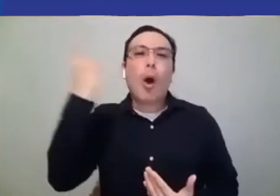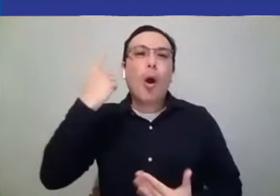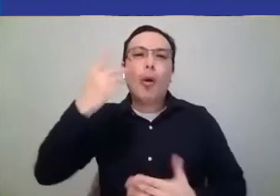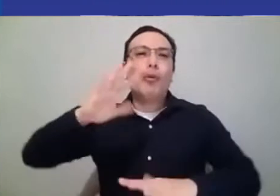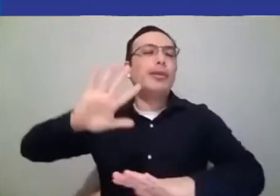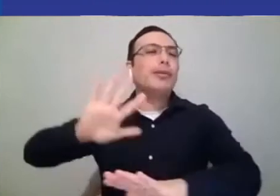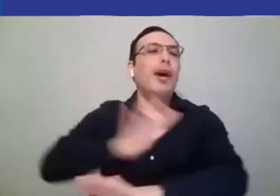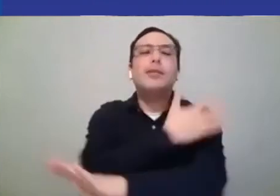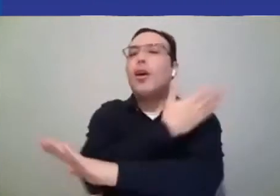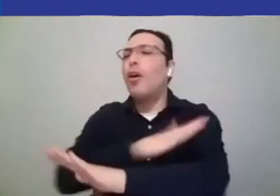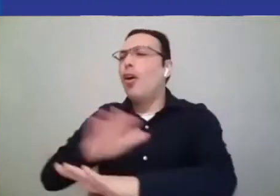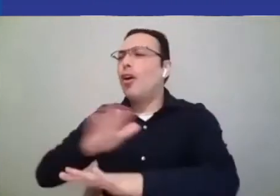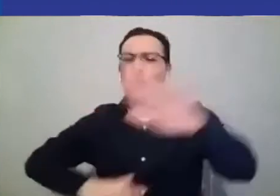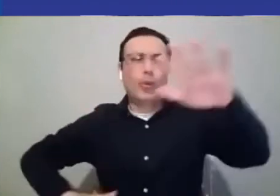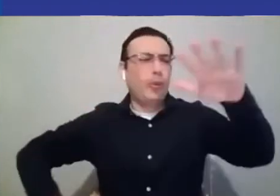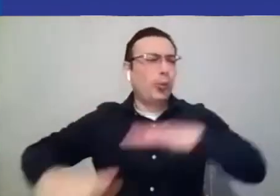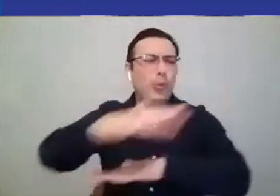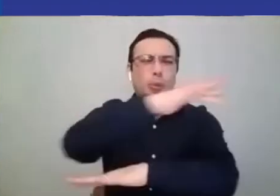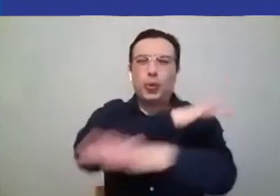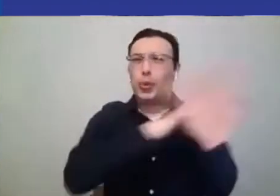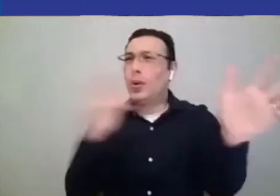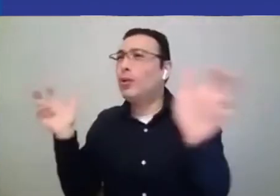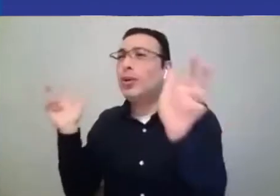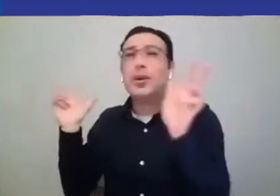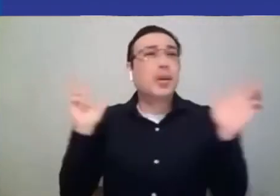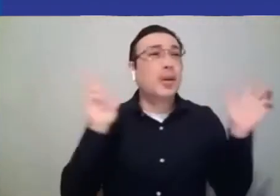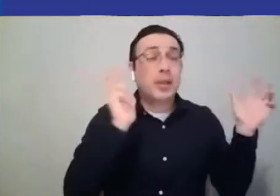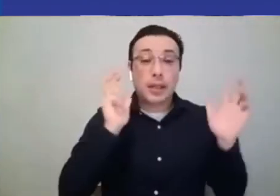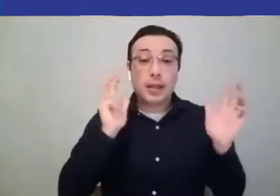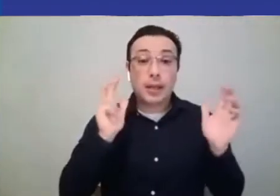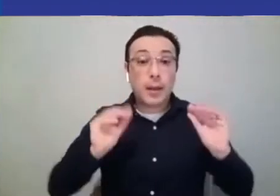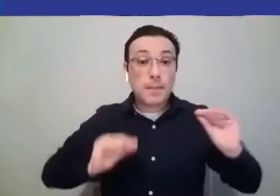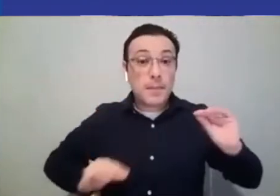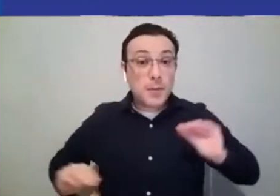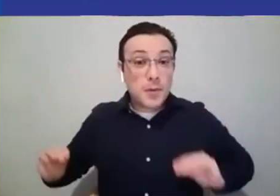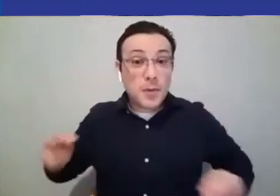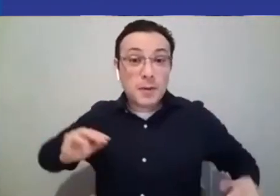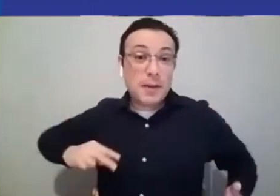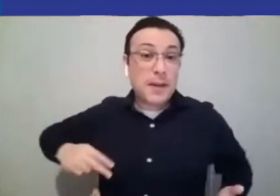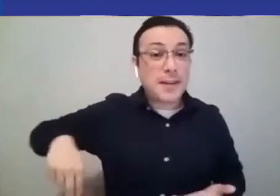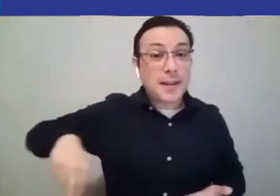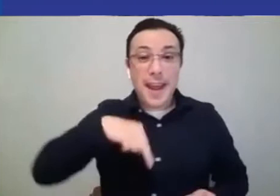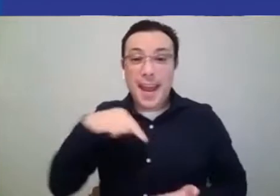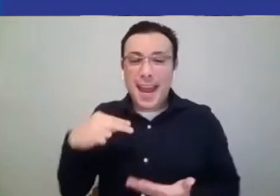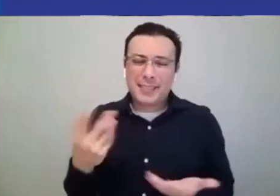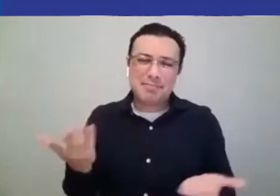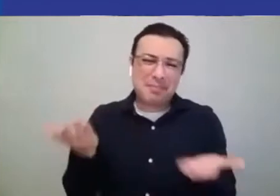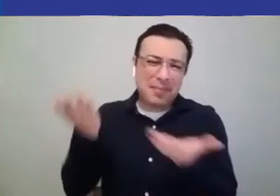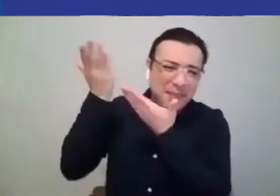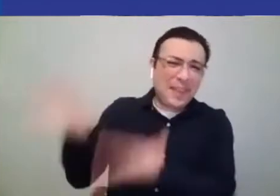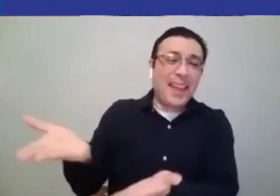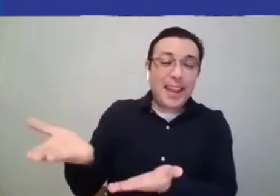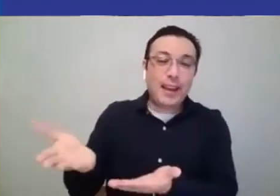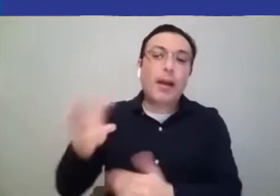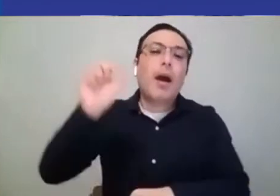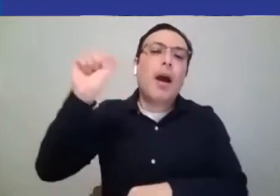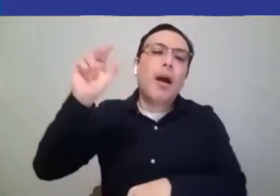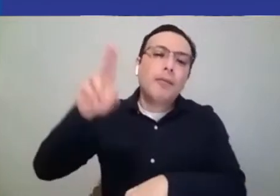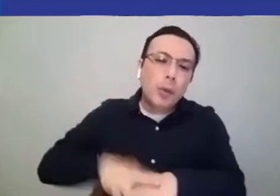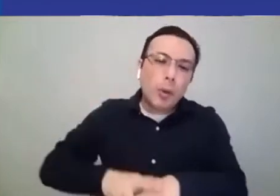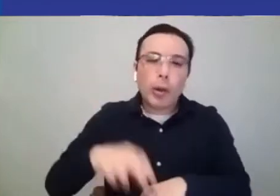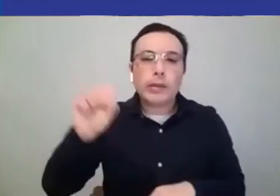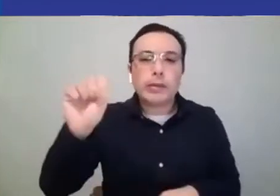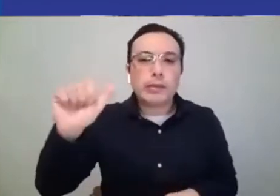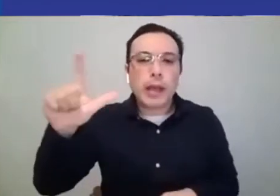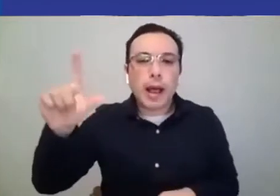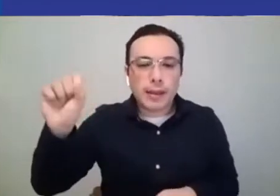of a music-filled home, and one where dance certainly was present, and certainly there was salsa, and there was all